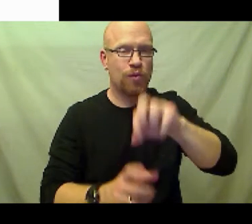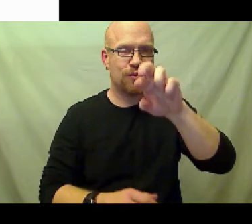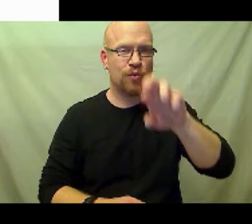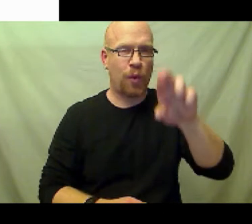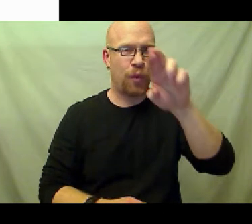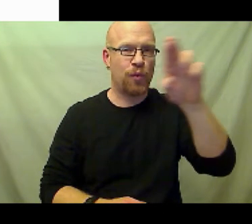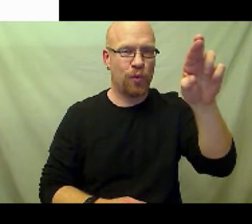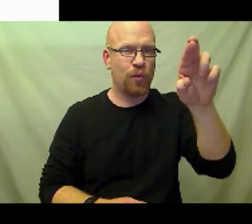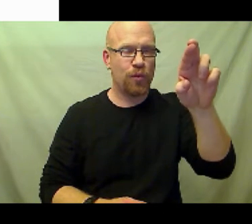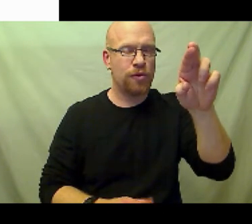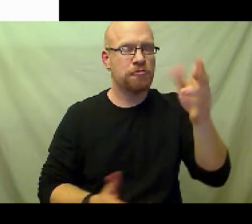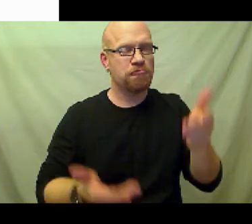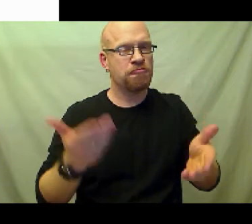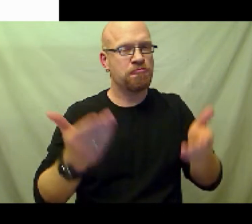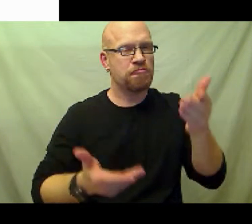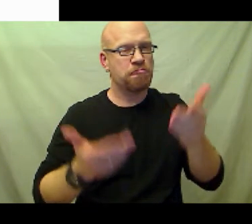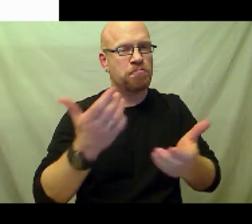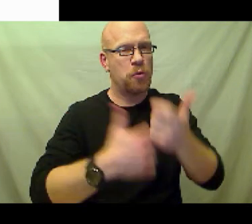squared,